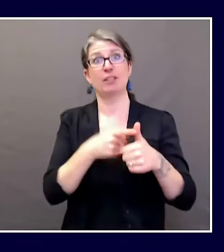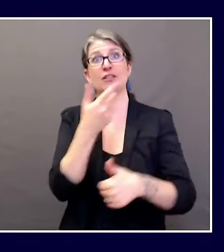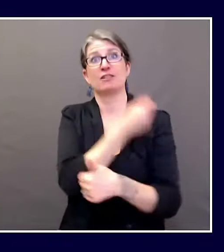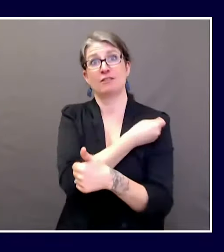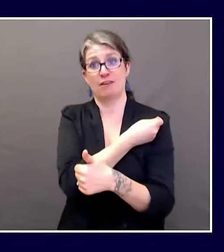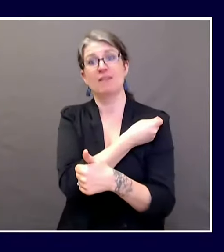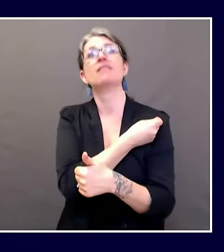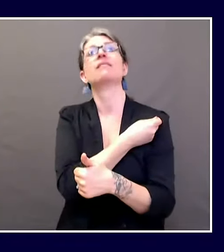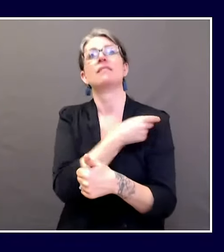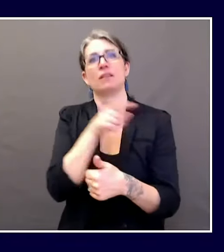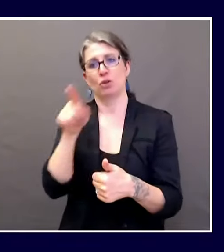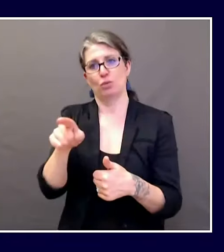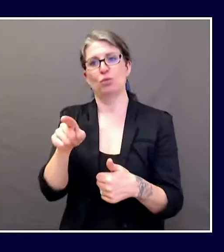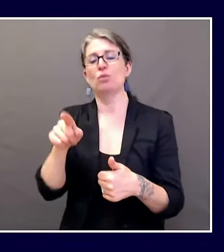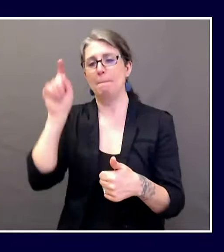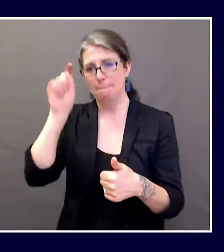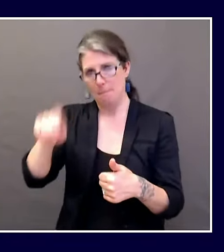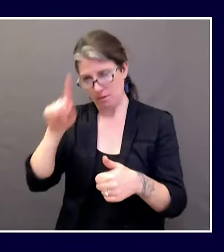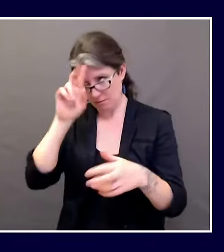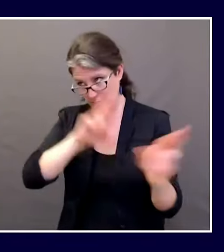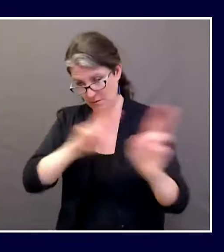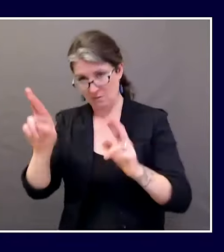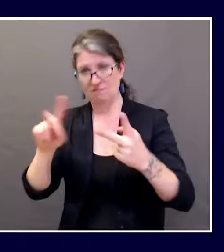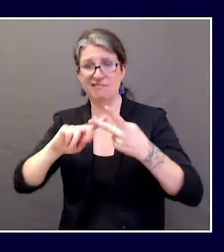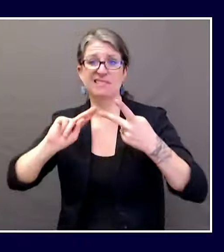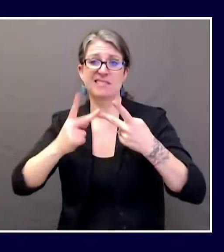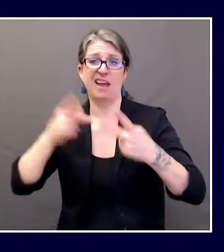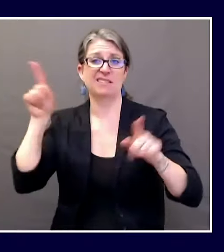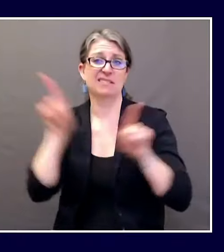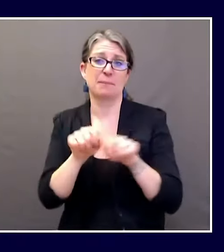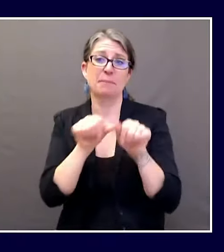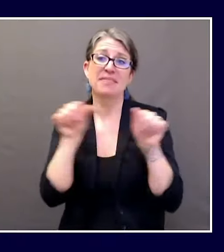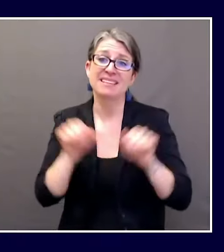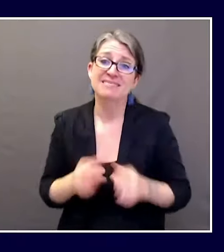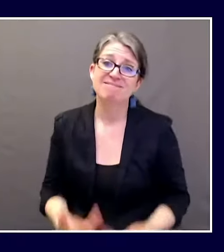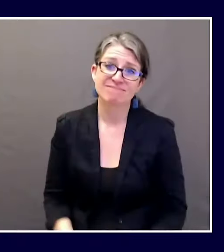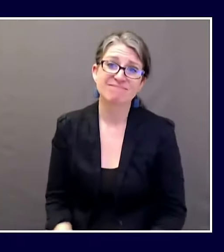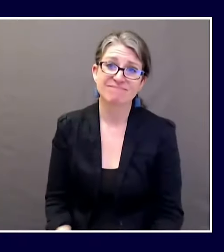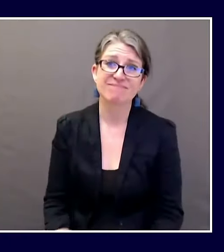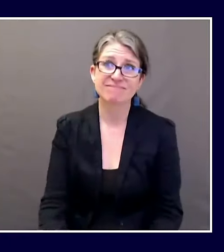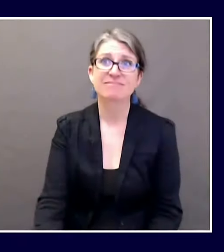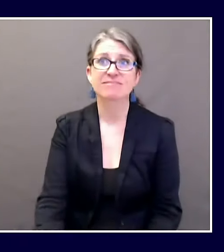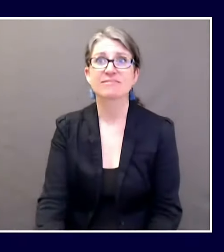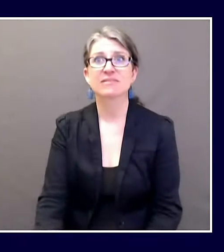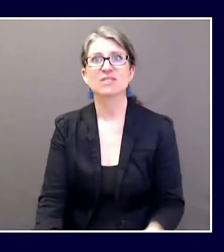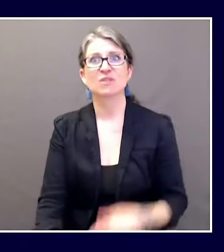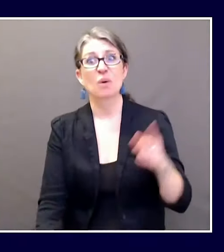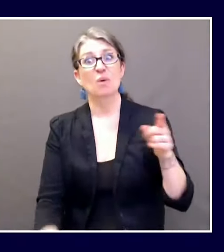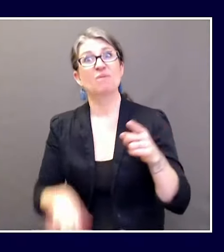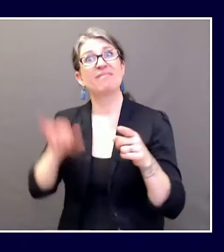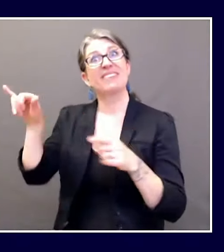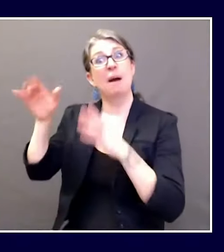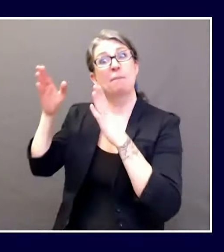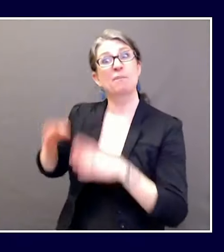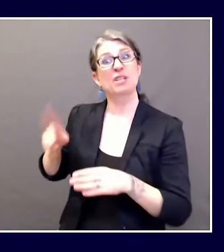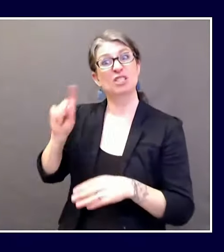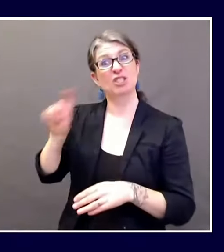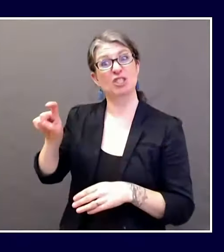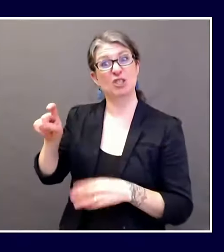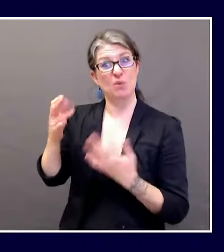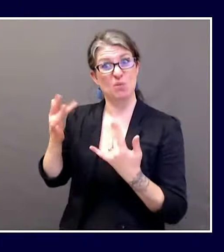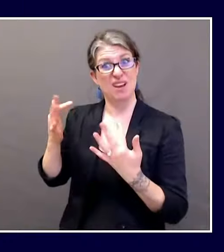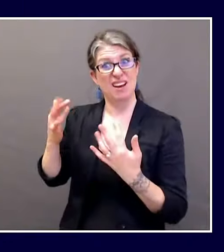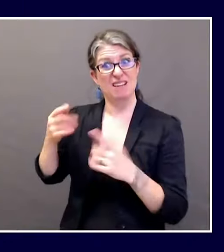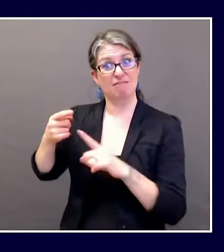So this would mean that the person would probably have to hold off several months before they return to Maine to get the dose. So there's no